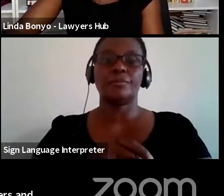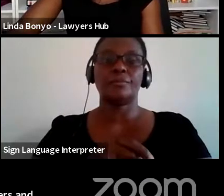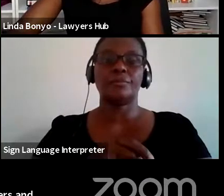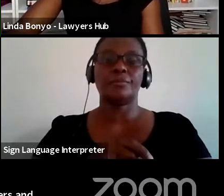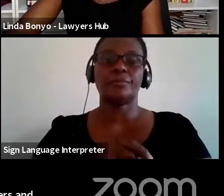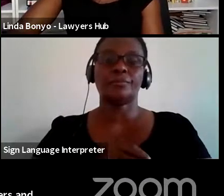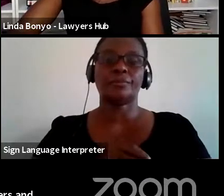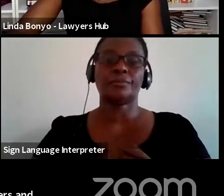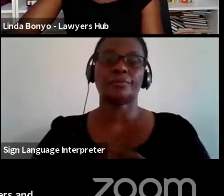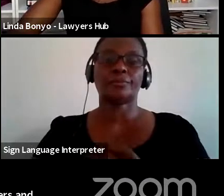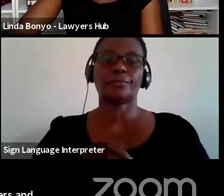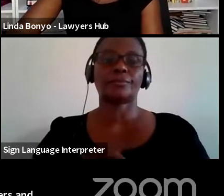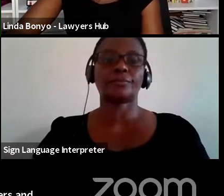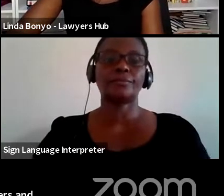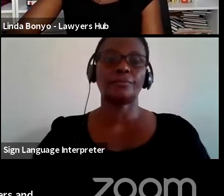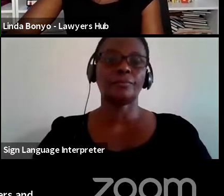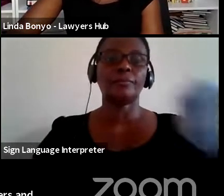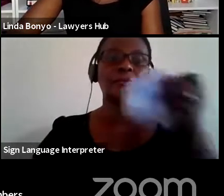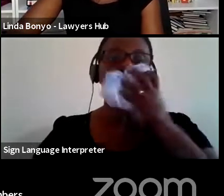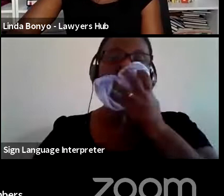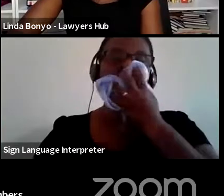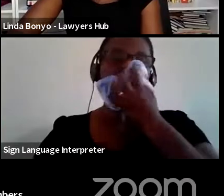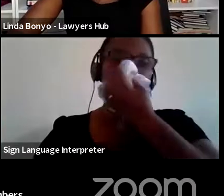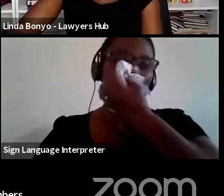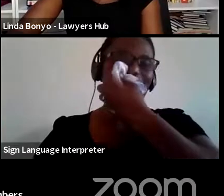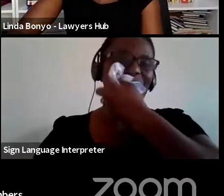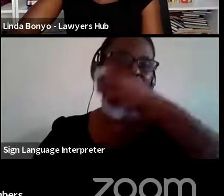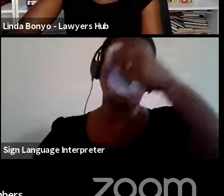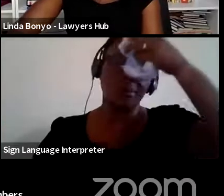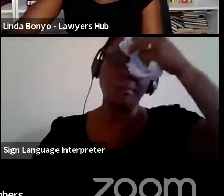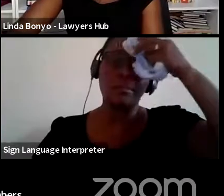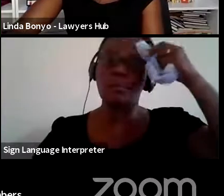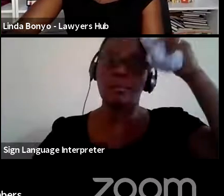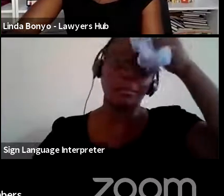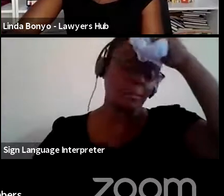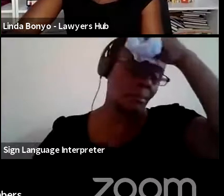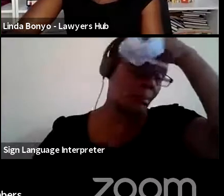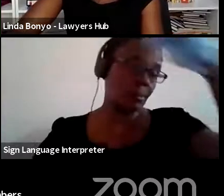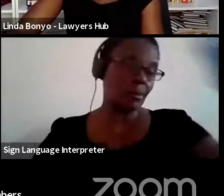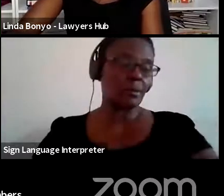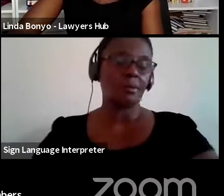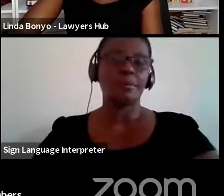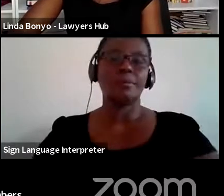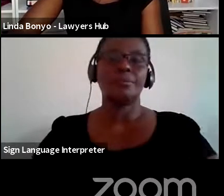and as well as in global